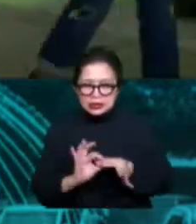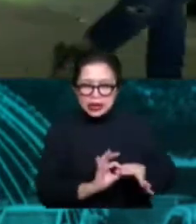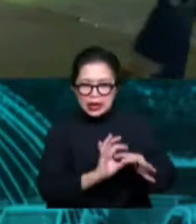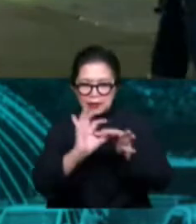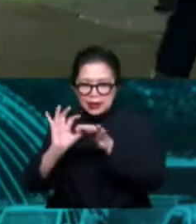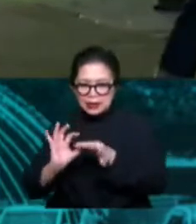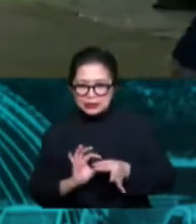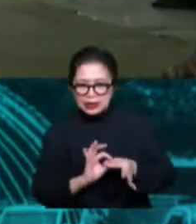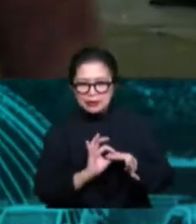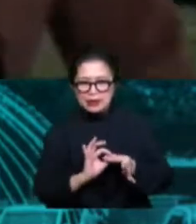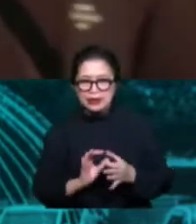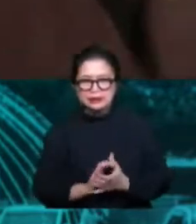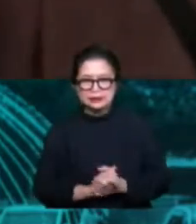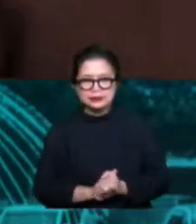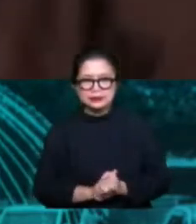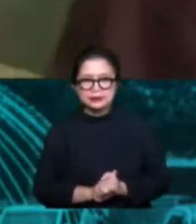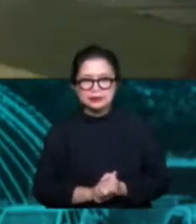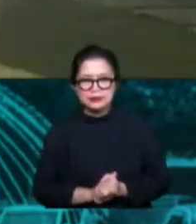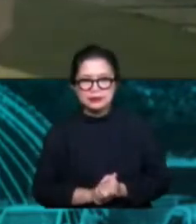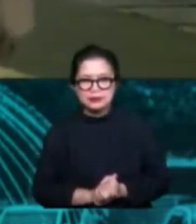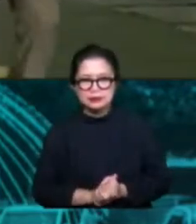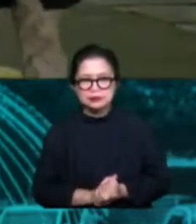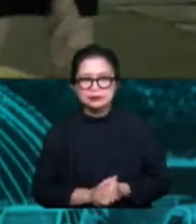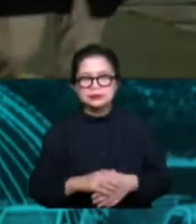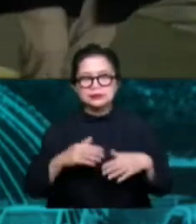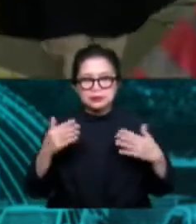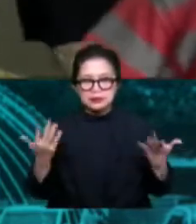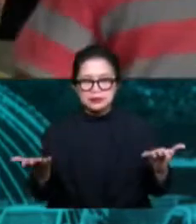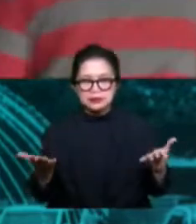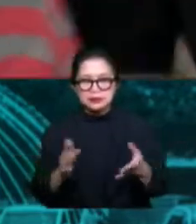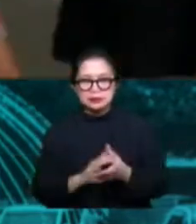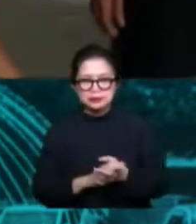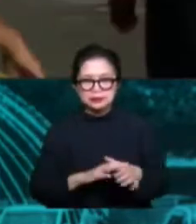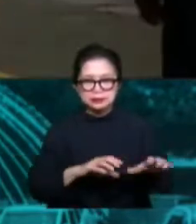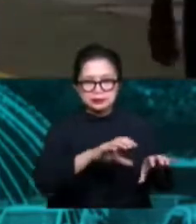area? Because in different area have different problem. There's no